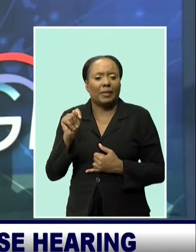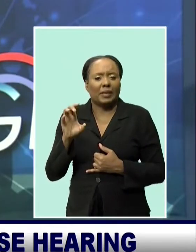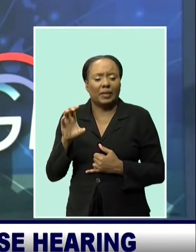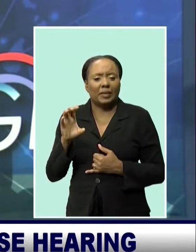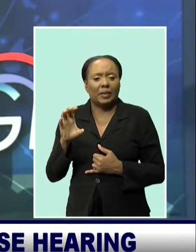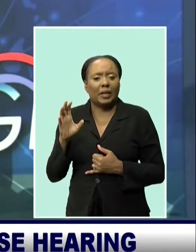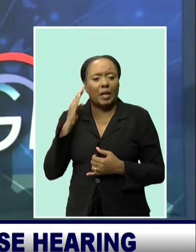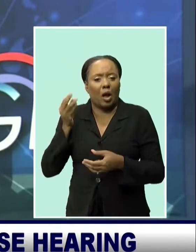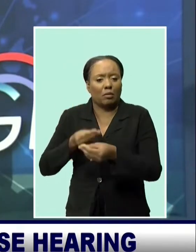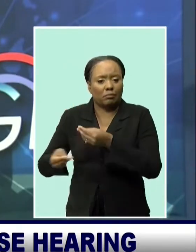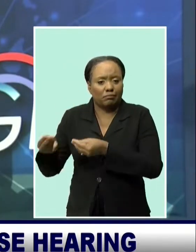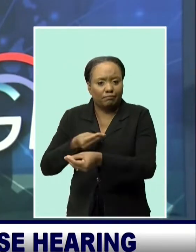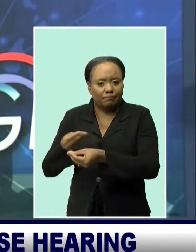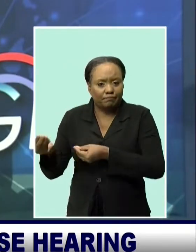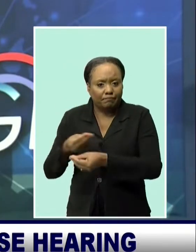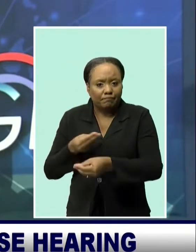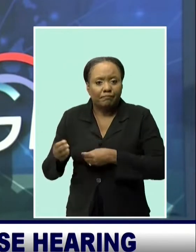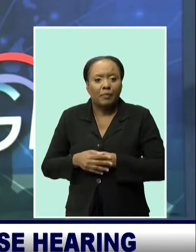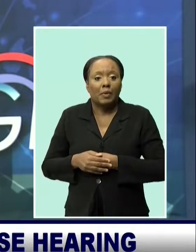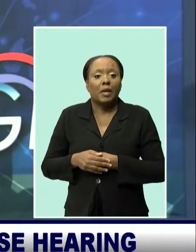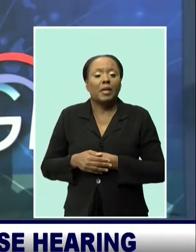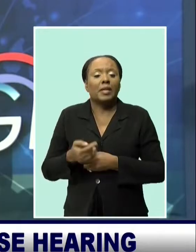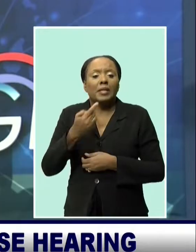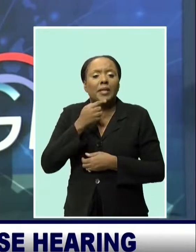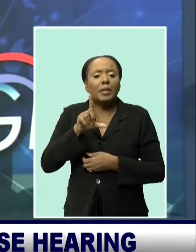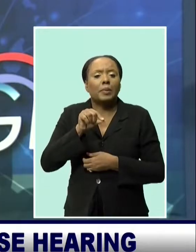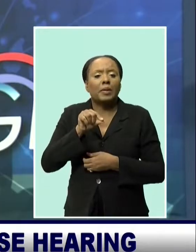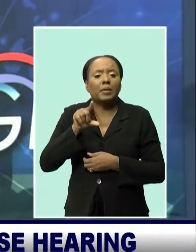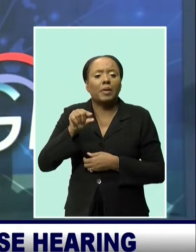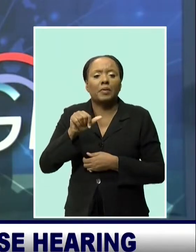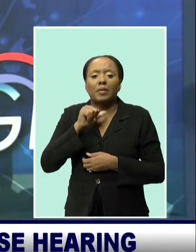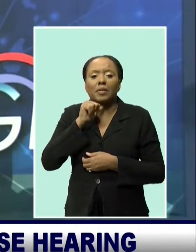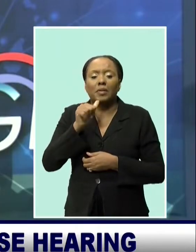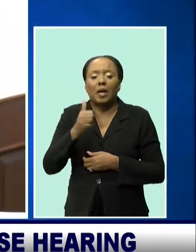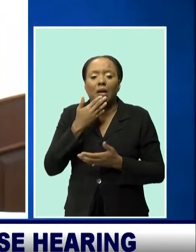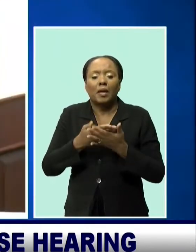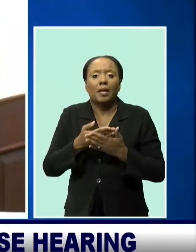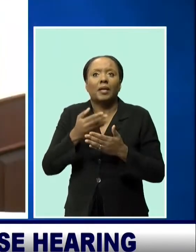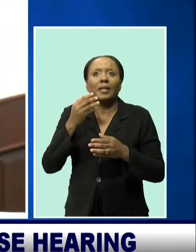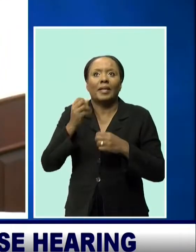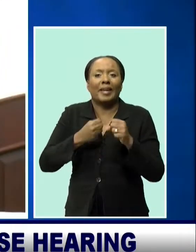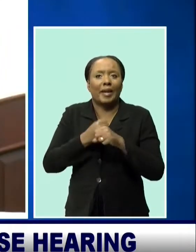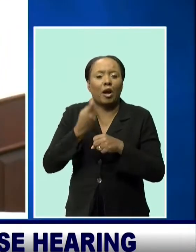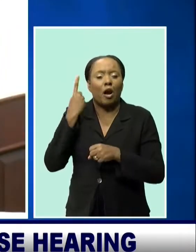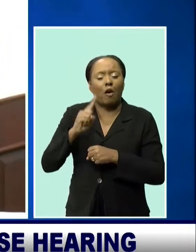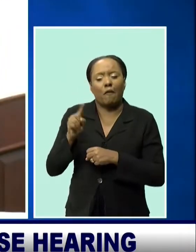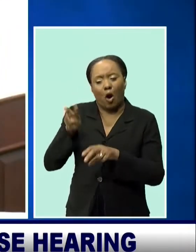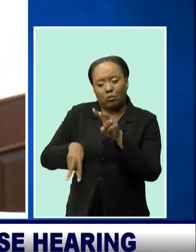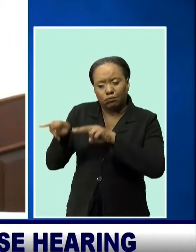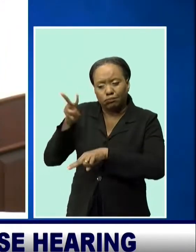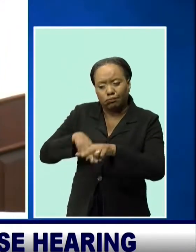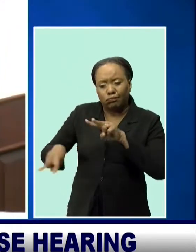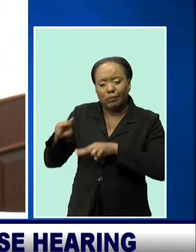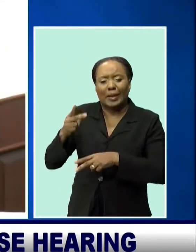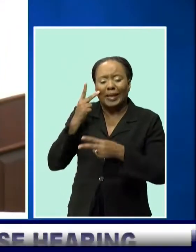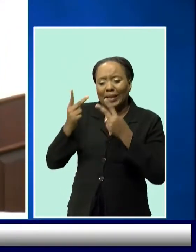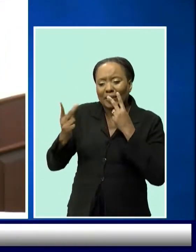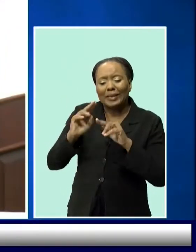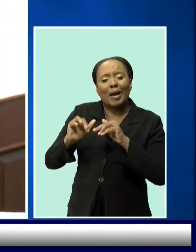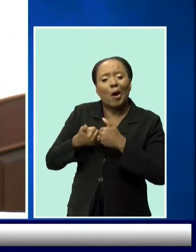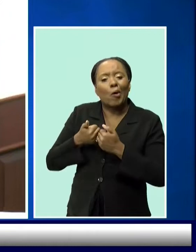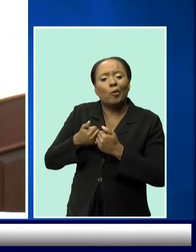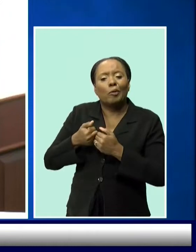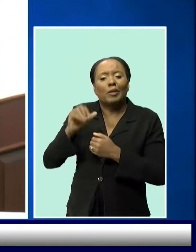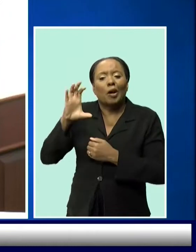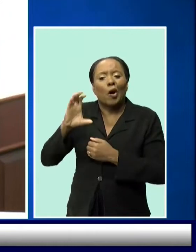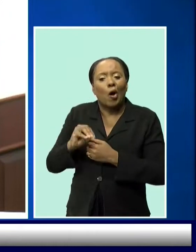that 2020 was not an ideal year to use. When you look at the forecast with the proposed